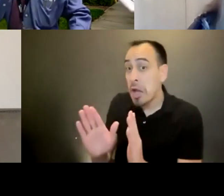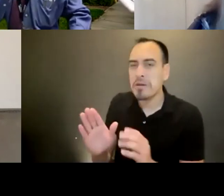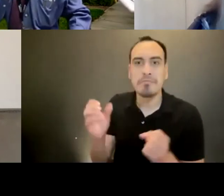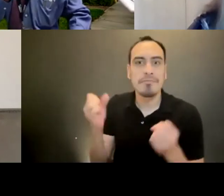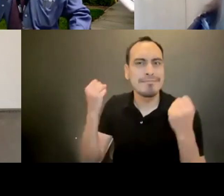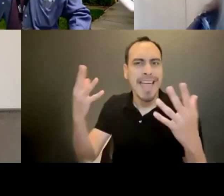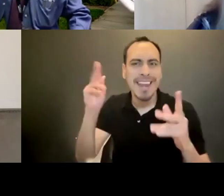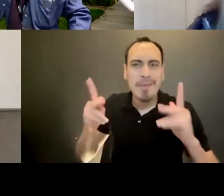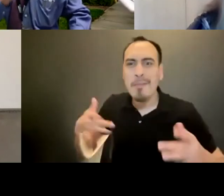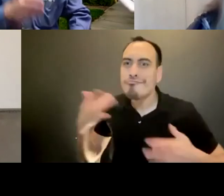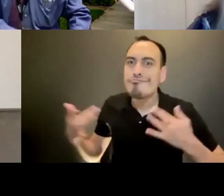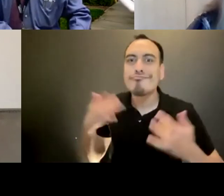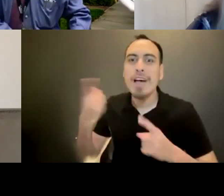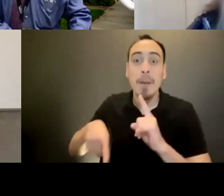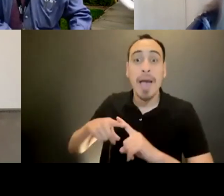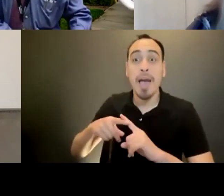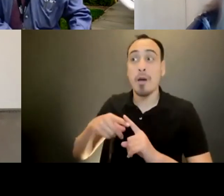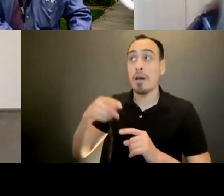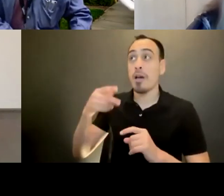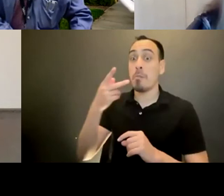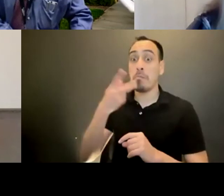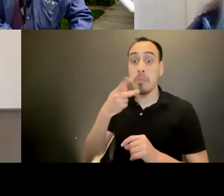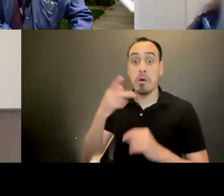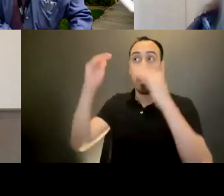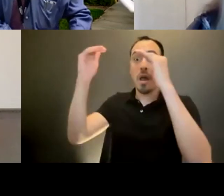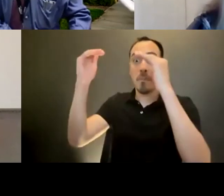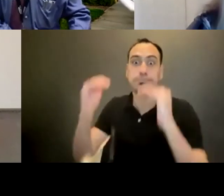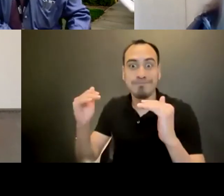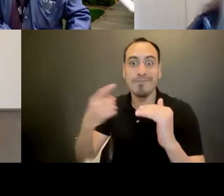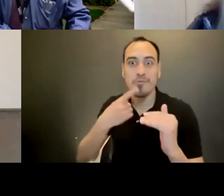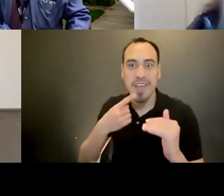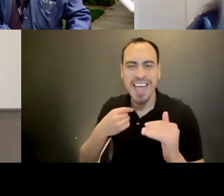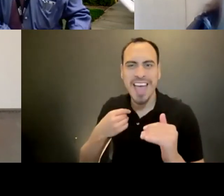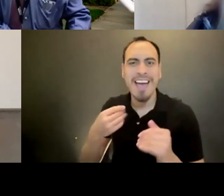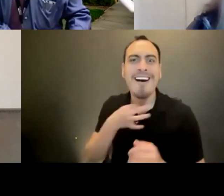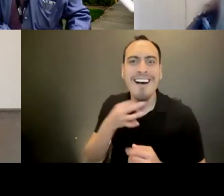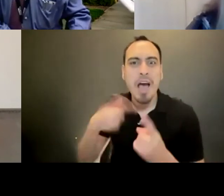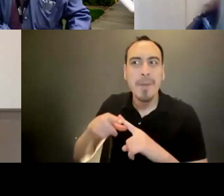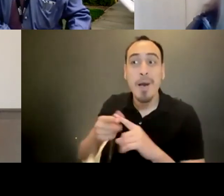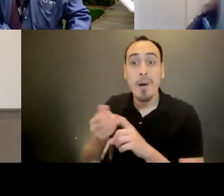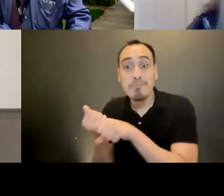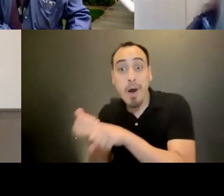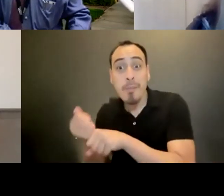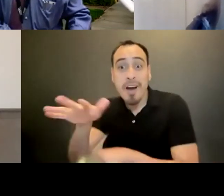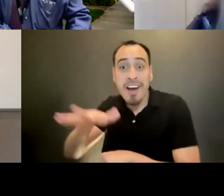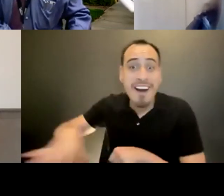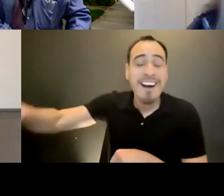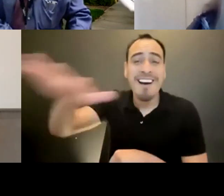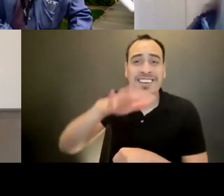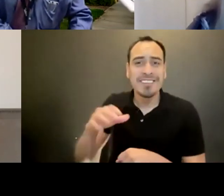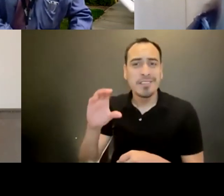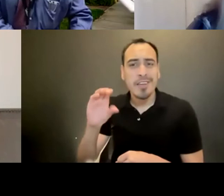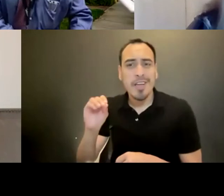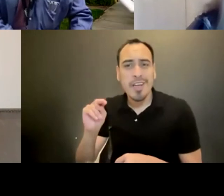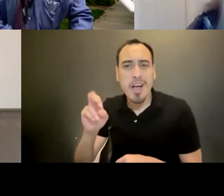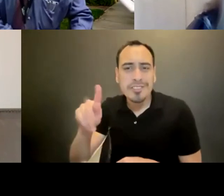red. This person notes that the state is opening ballparks, concerts, etc., outdoors soon, and want to know